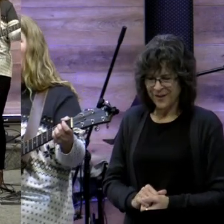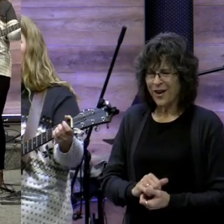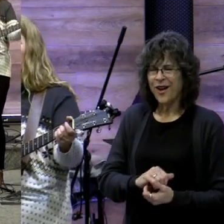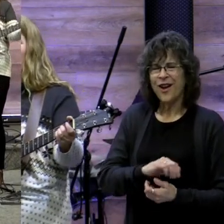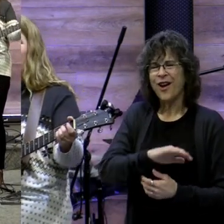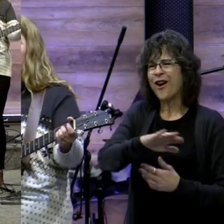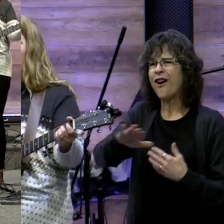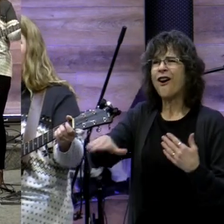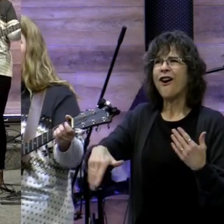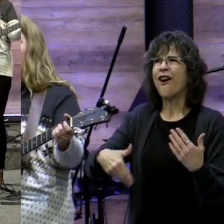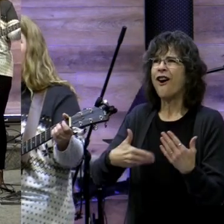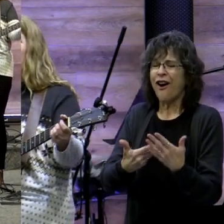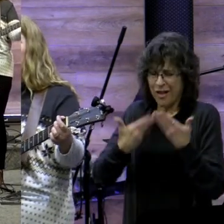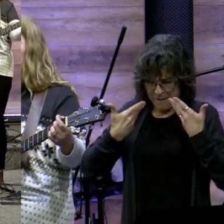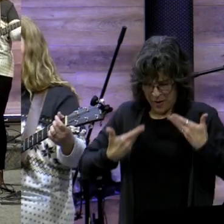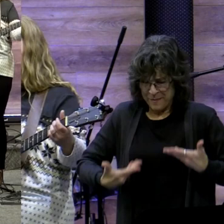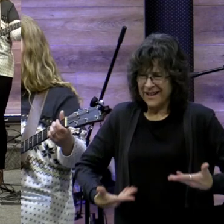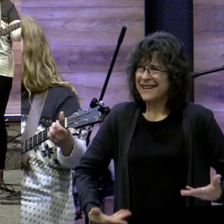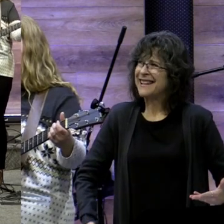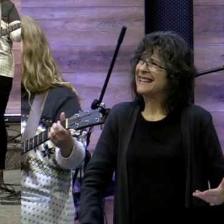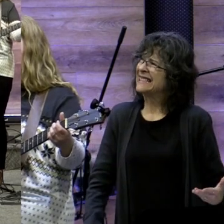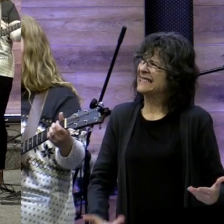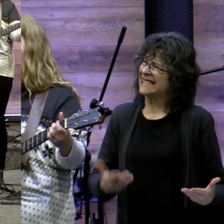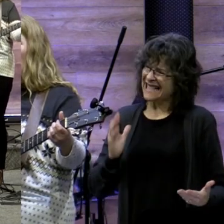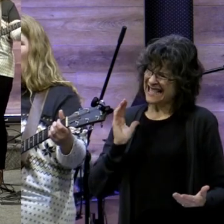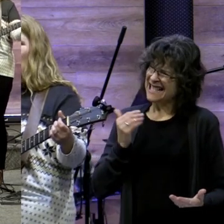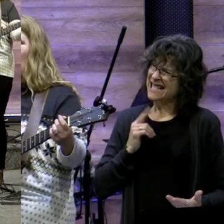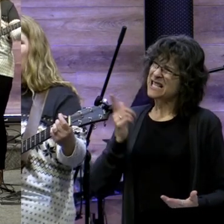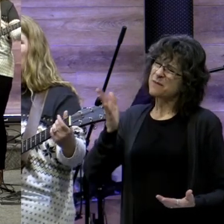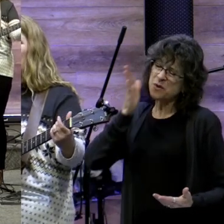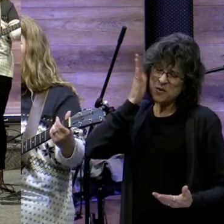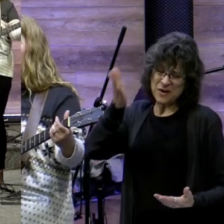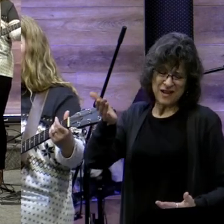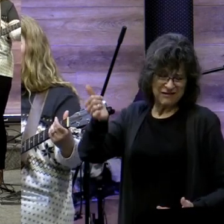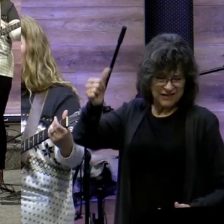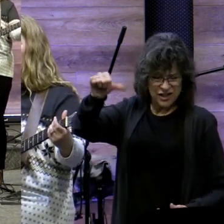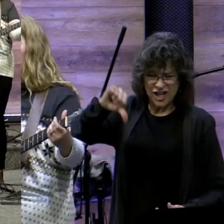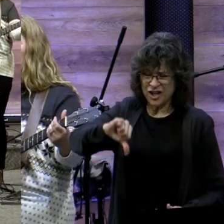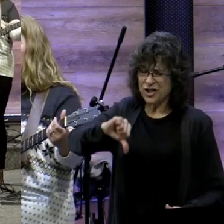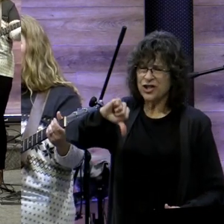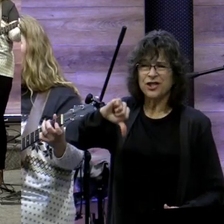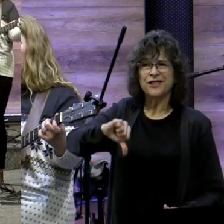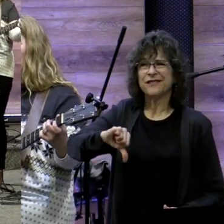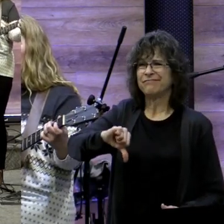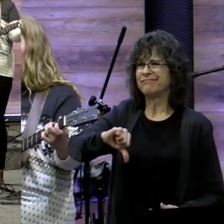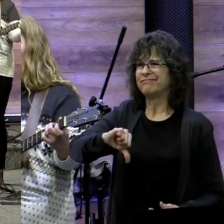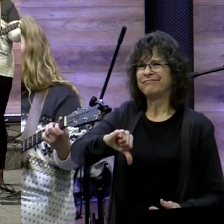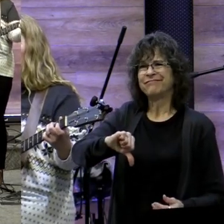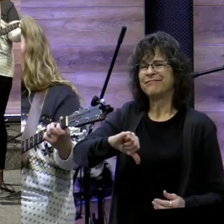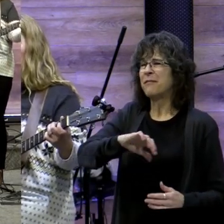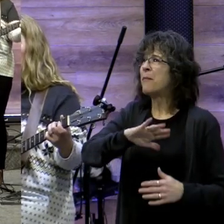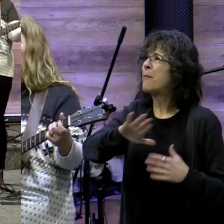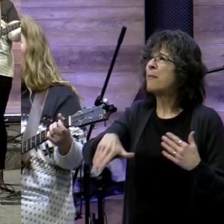All things in me call for my rejection.